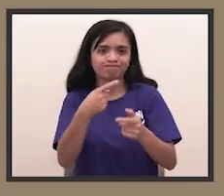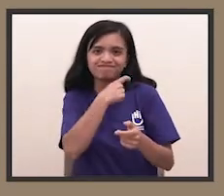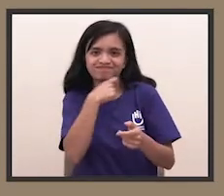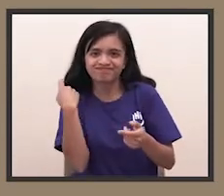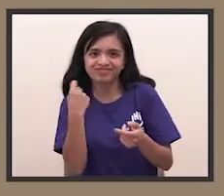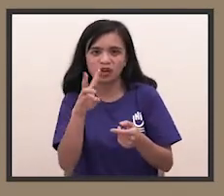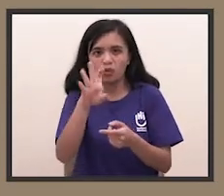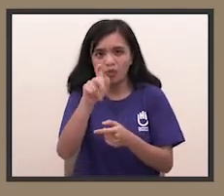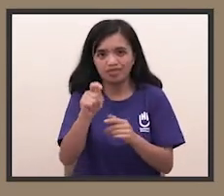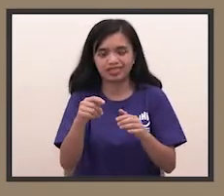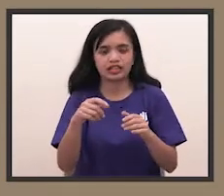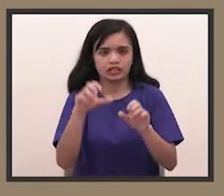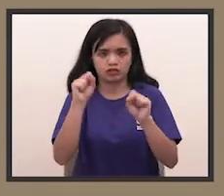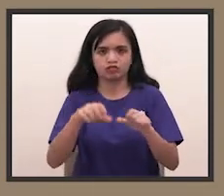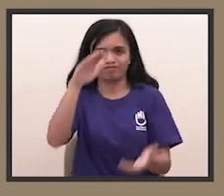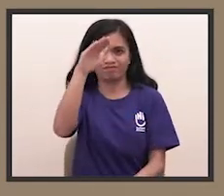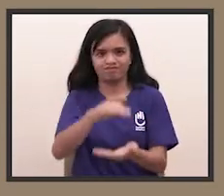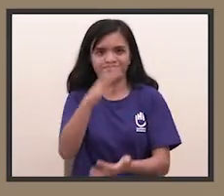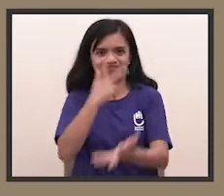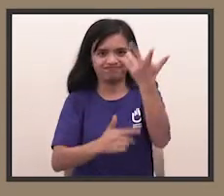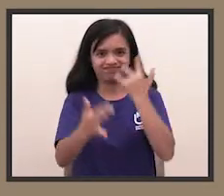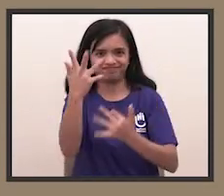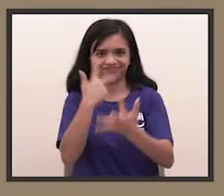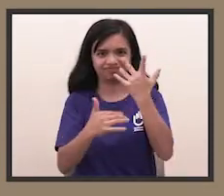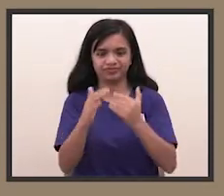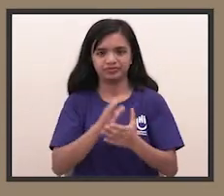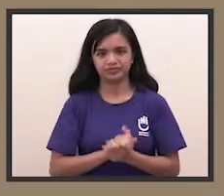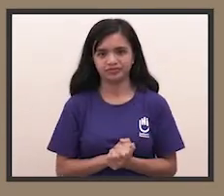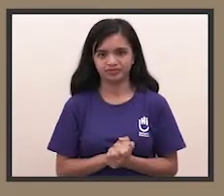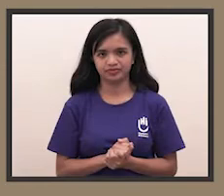dry cloth to eliminate the fire.